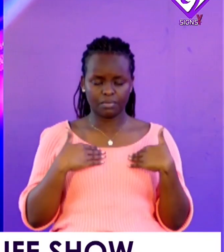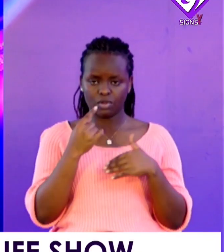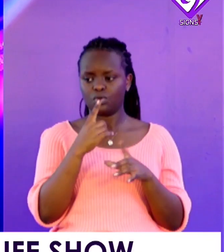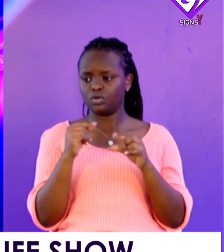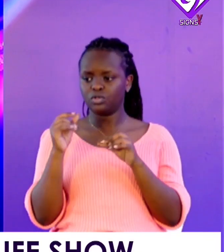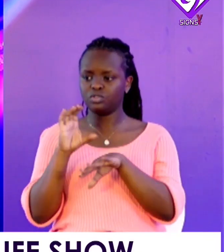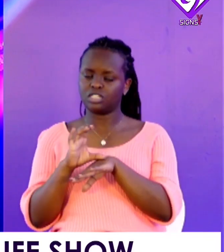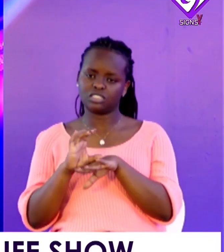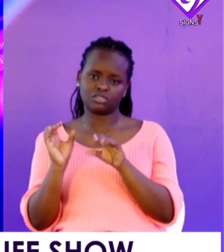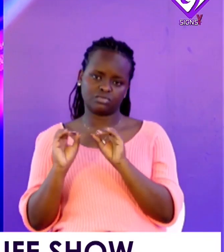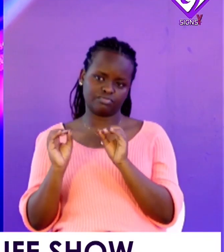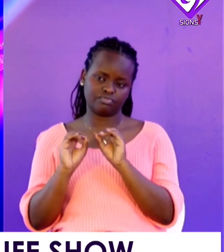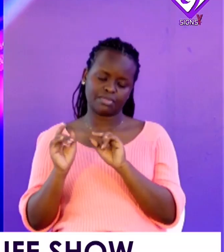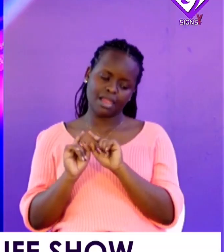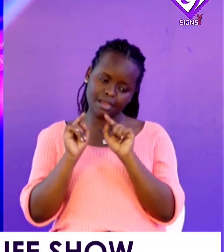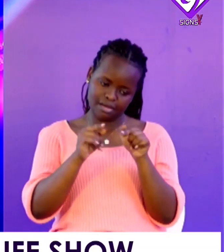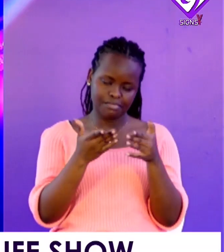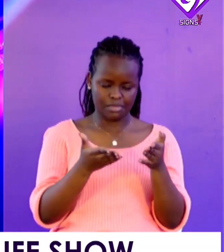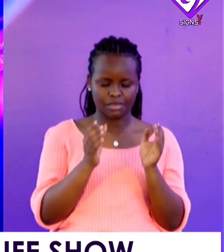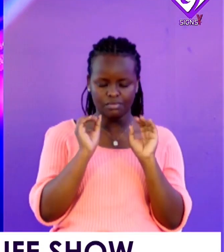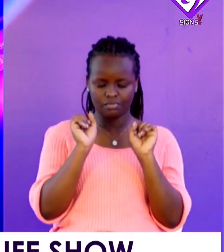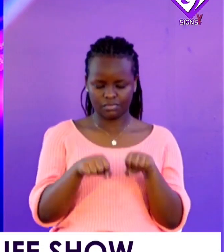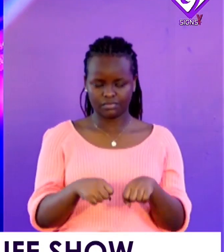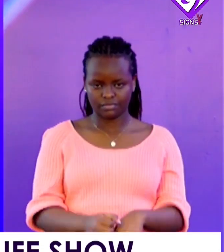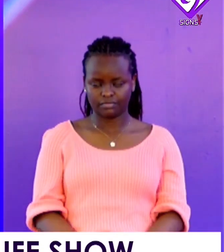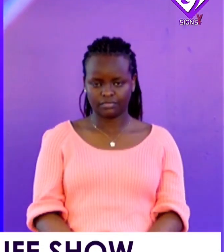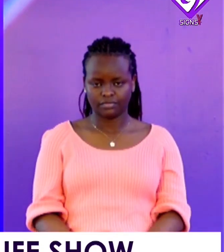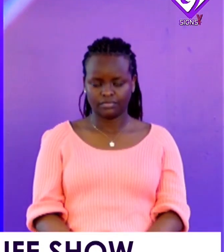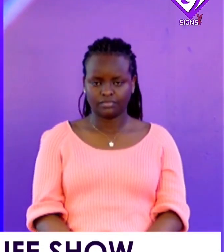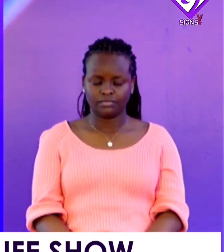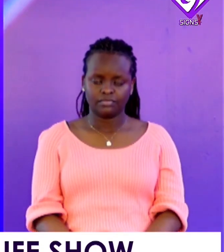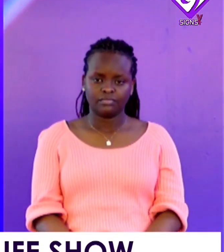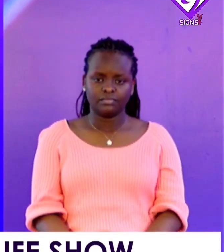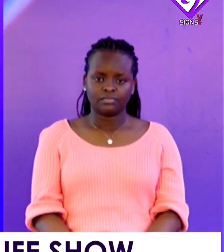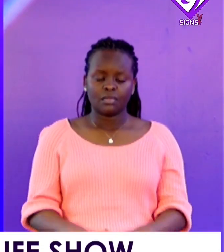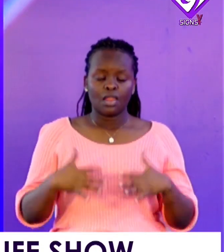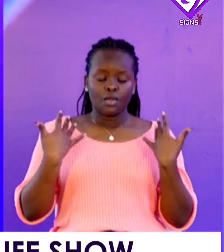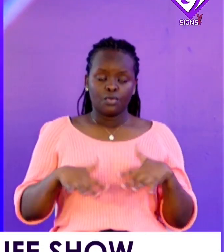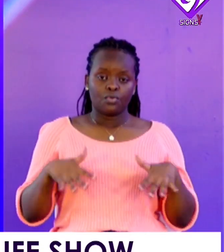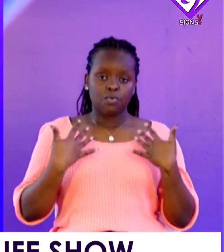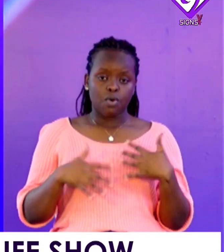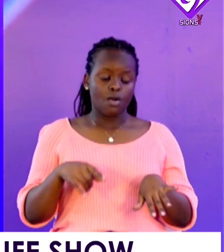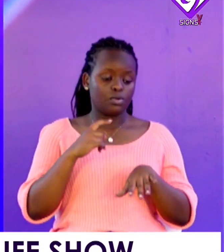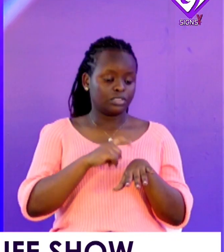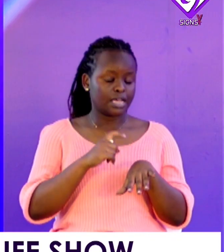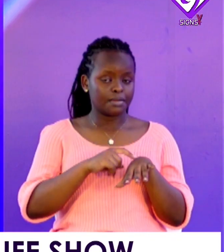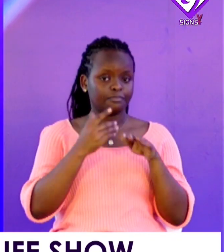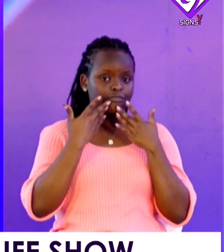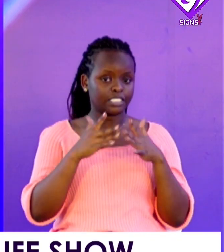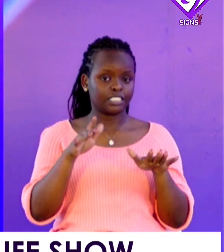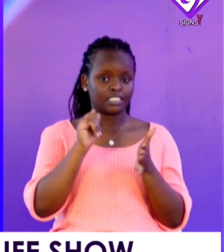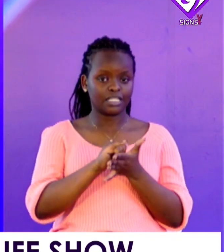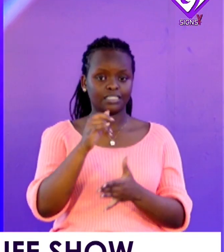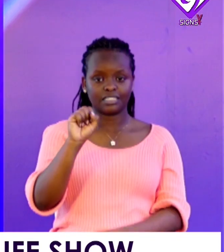Christian communities. Our time is gone. Yeah. Okay. Wow, our time is gone. That has been Sarah